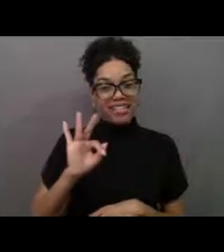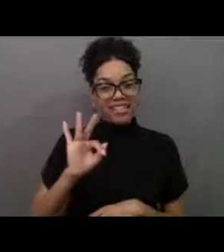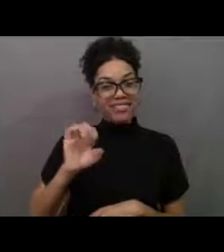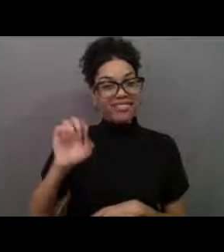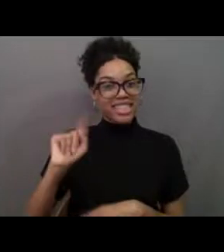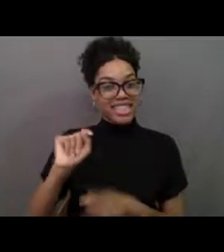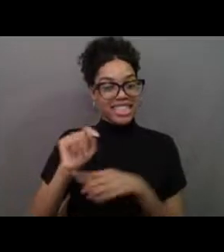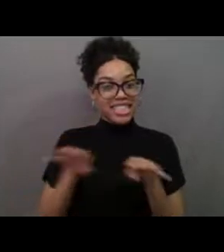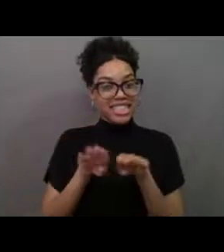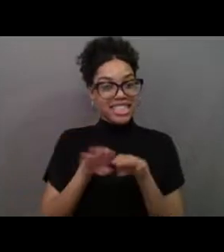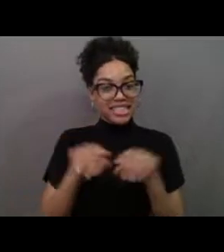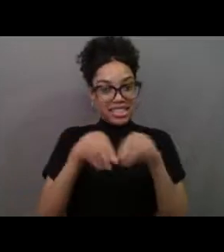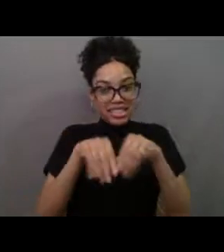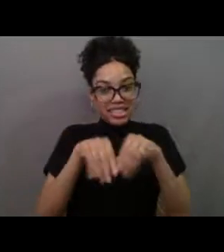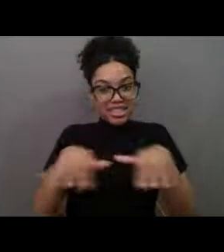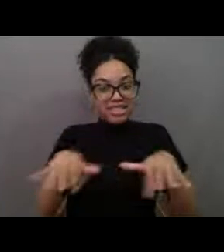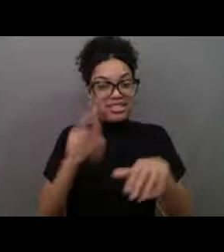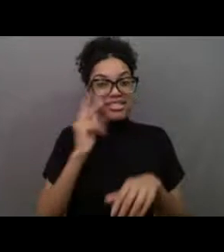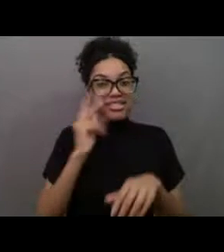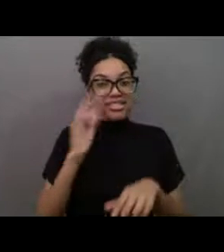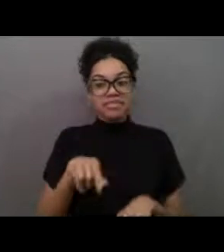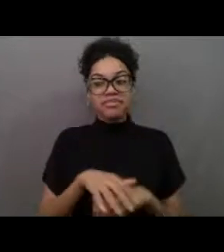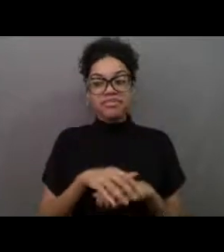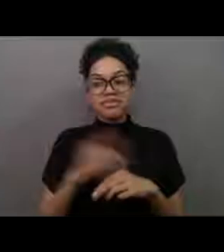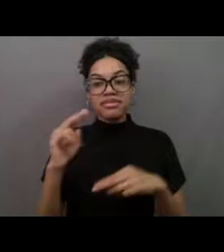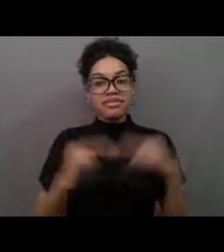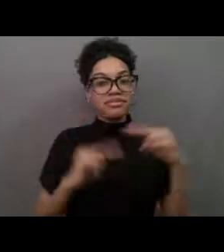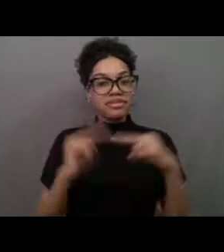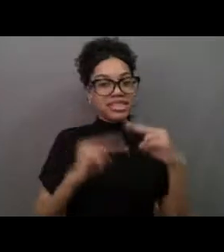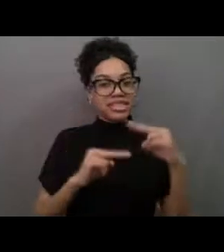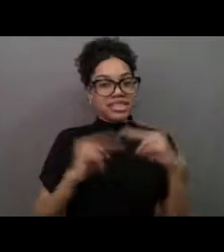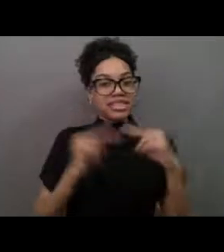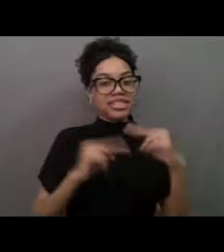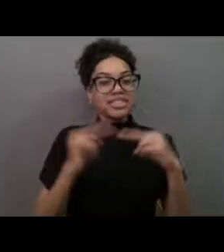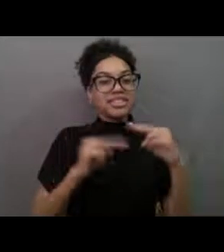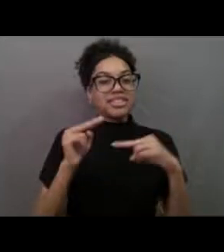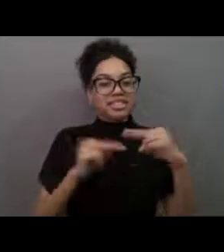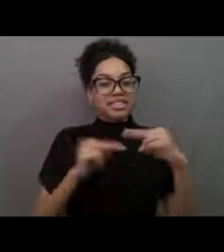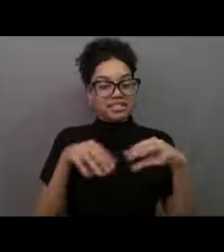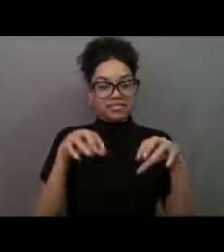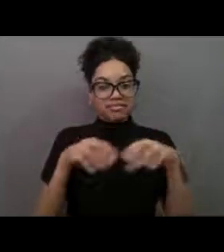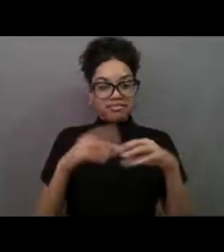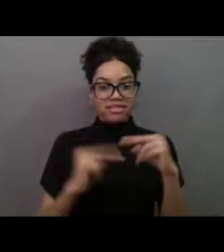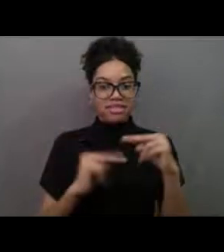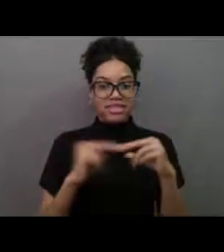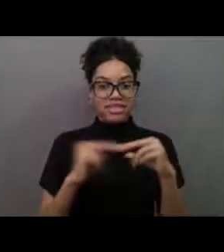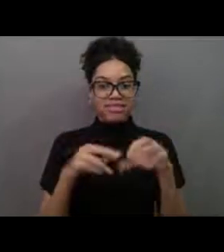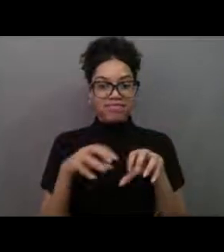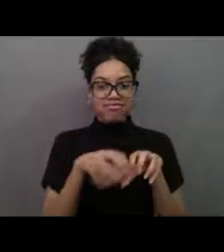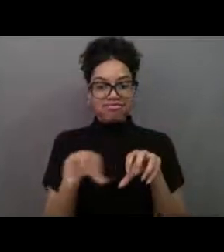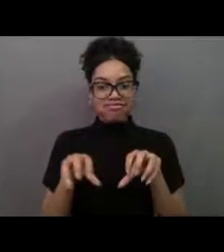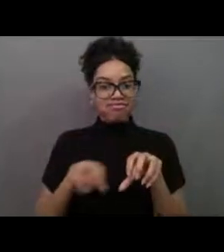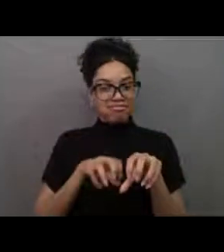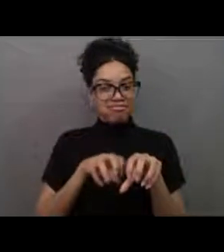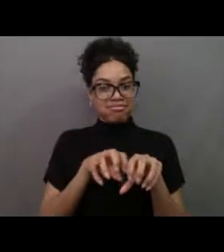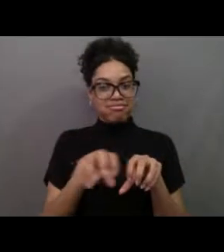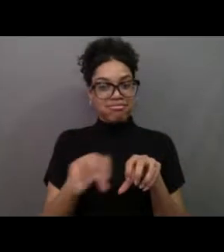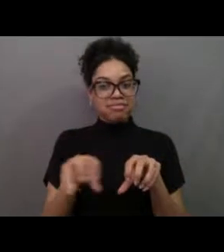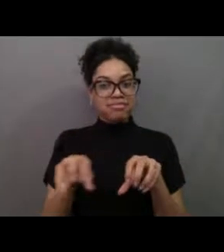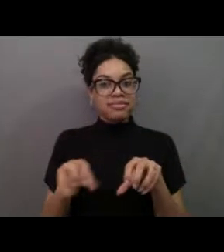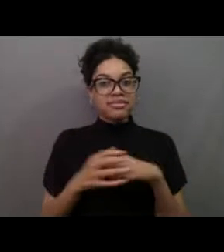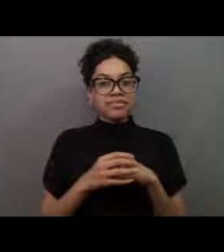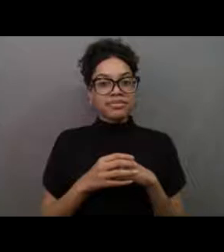and they're building this stony part, excuse me, oh, didn't mean to do that. They're building the stony part underneath them, and if you, just